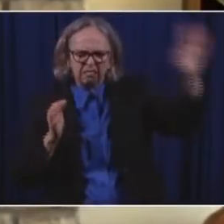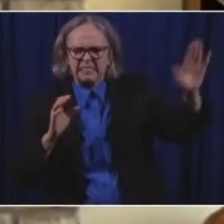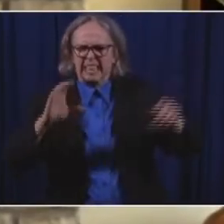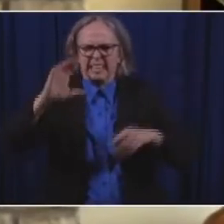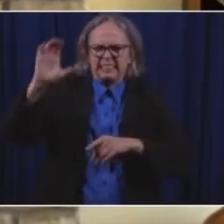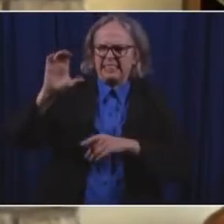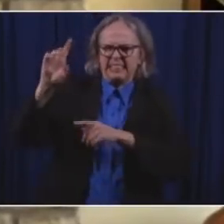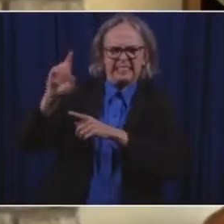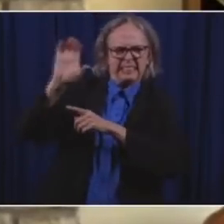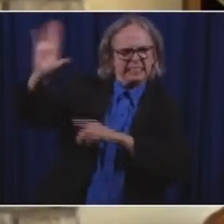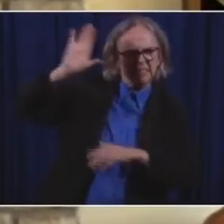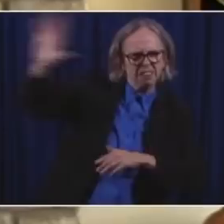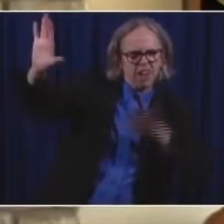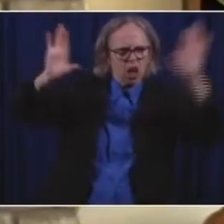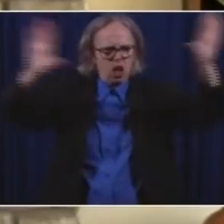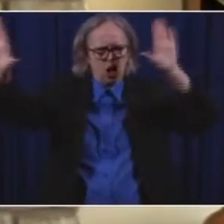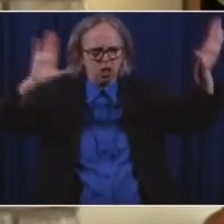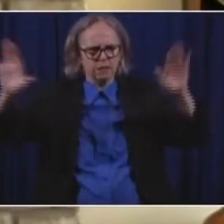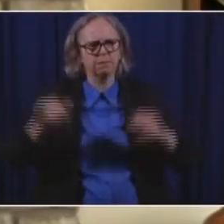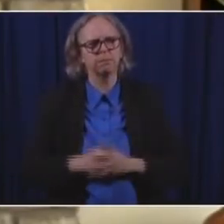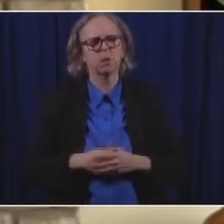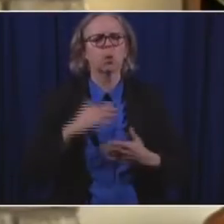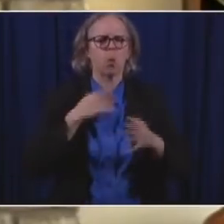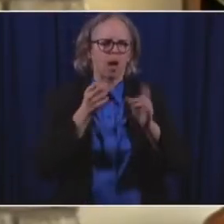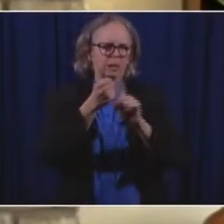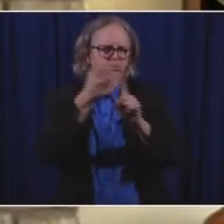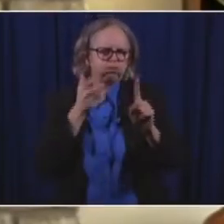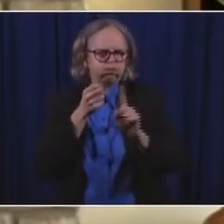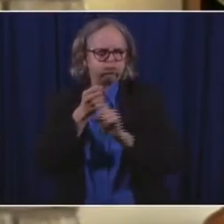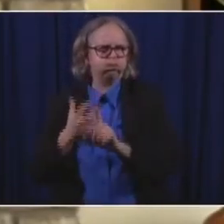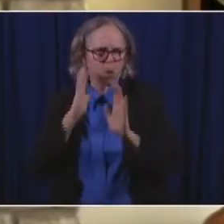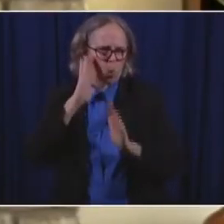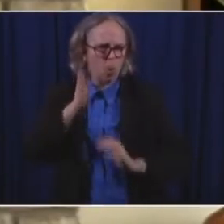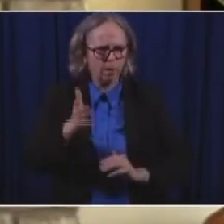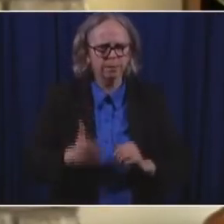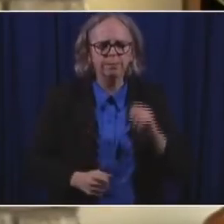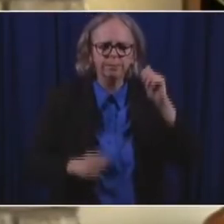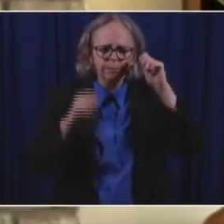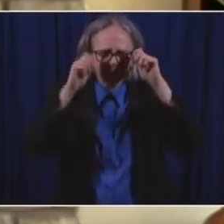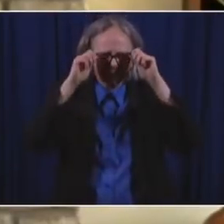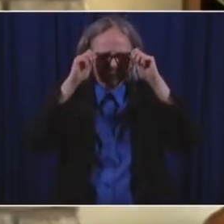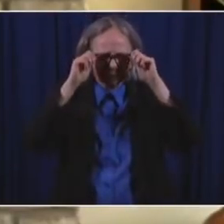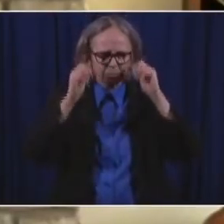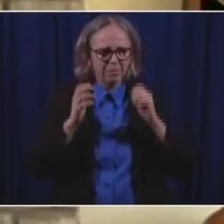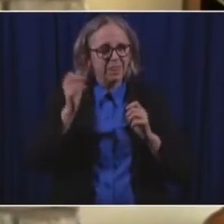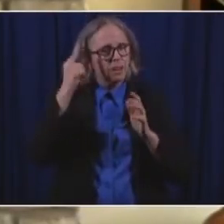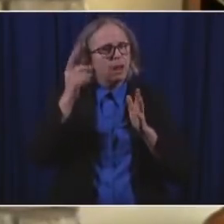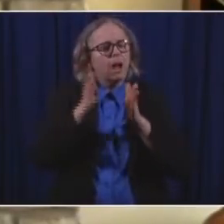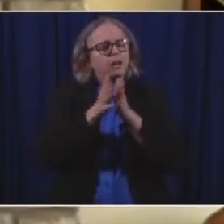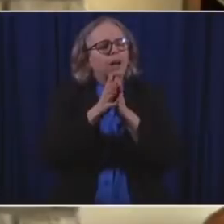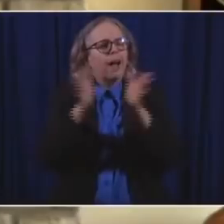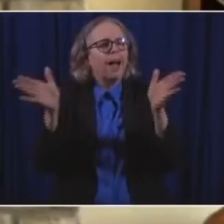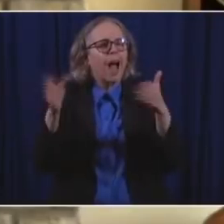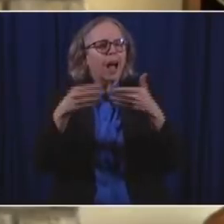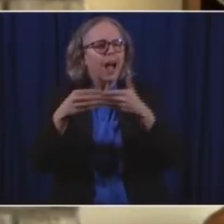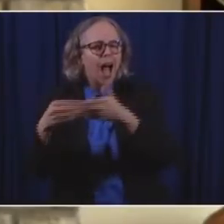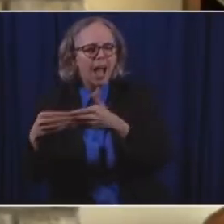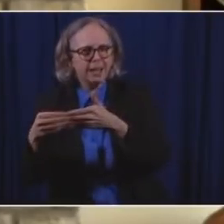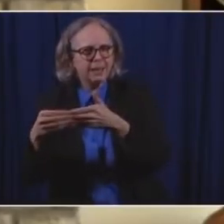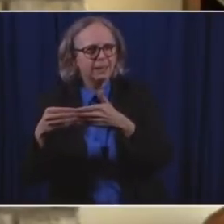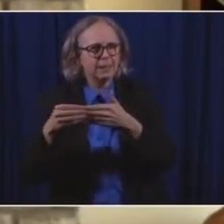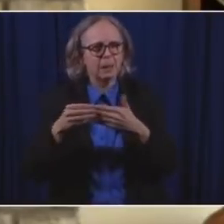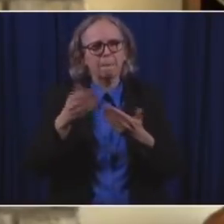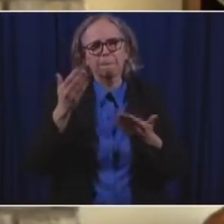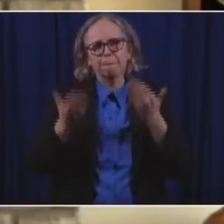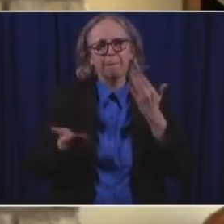I want to go through these in just a general description. There may certainly be different